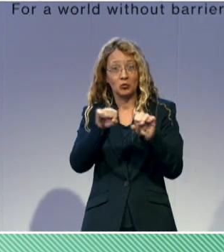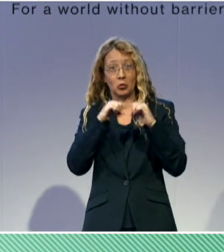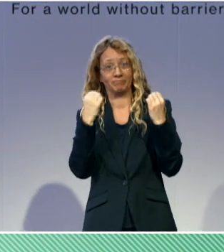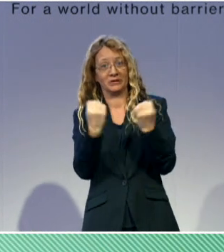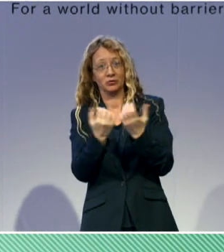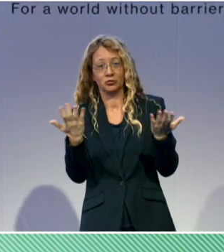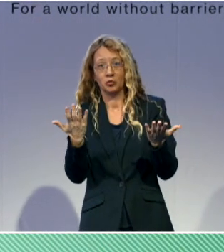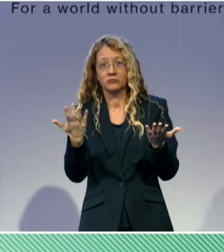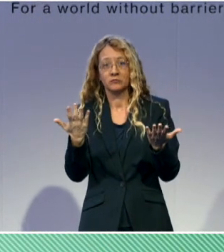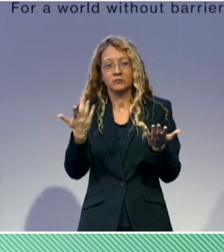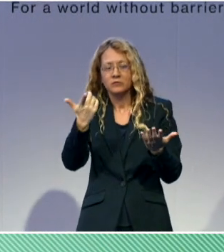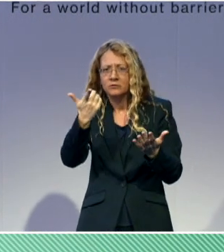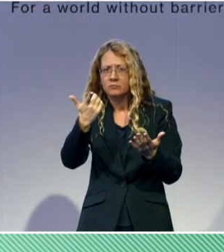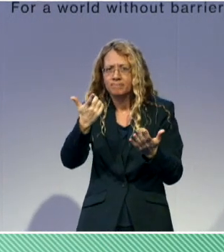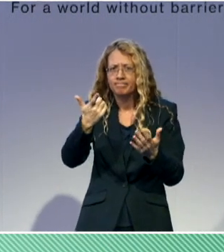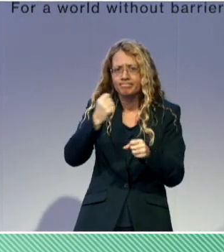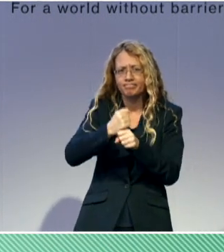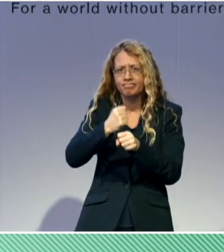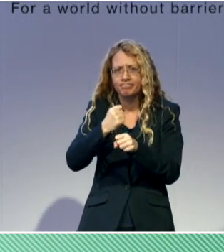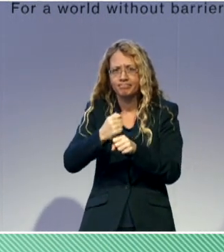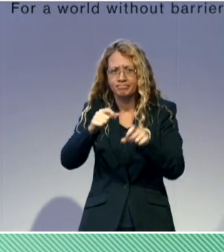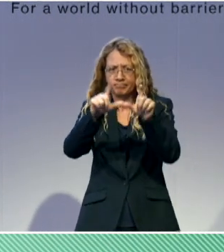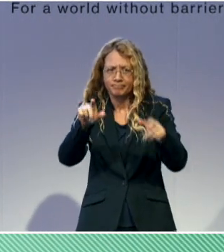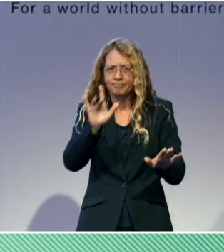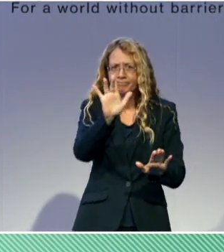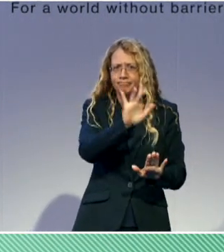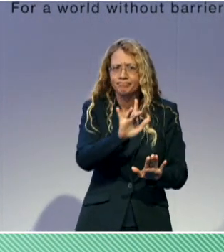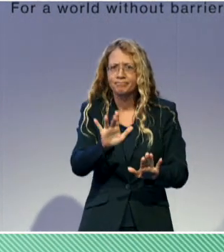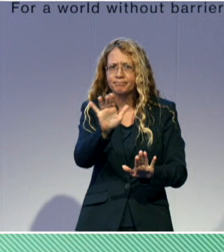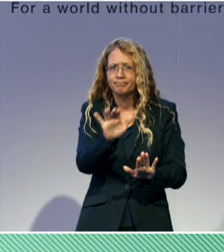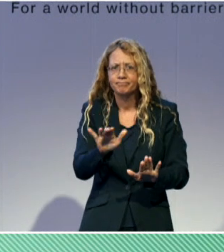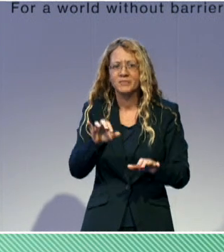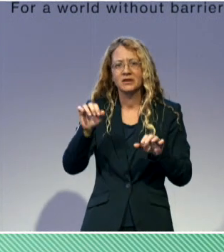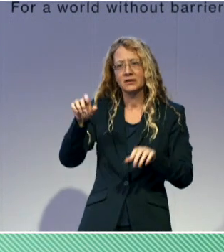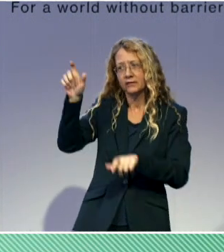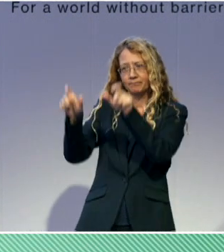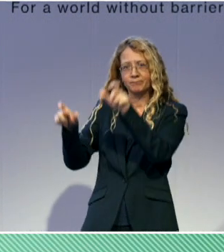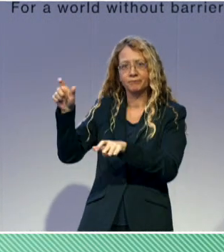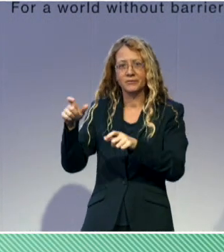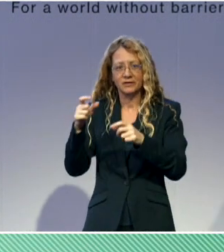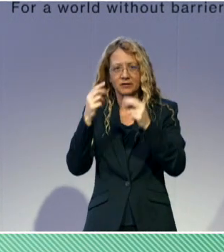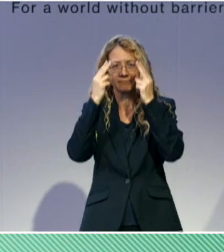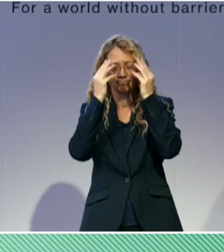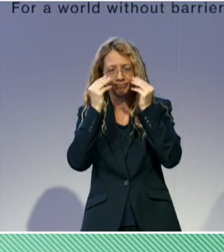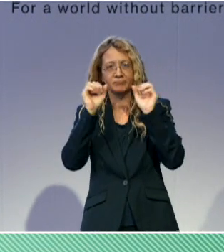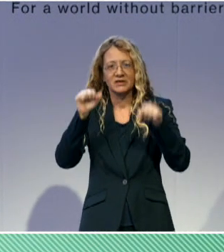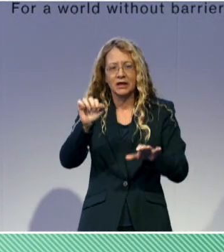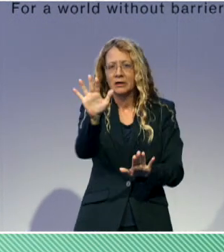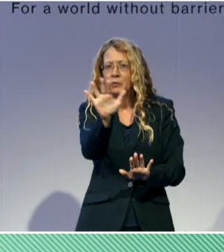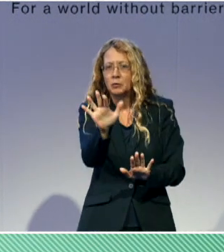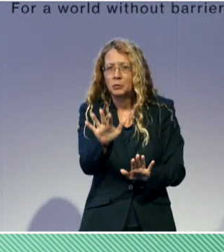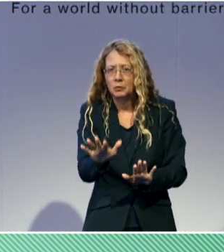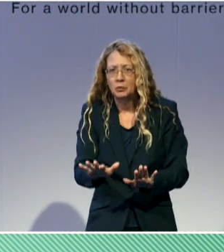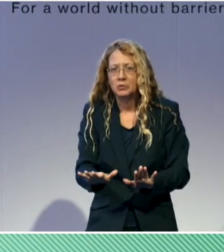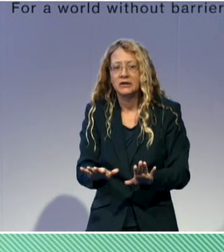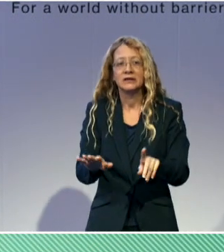guide to allow blind voters to vote independently. The ballot uses round cutouts to represent the